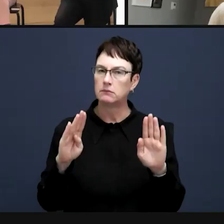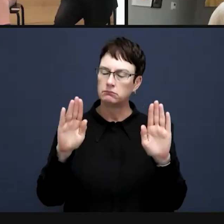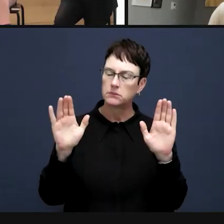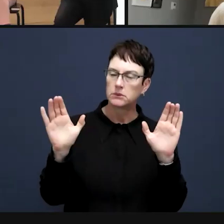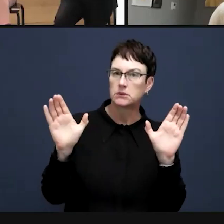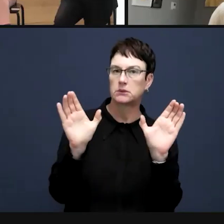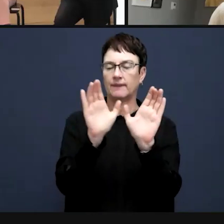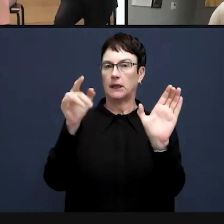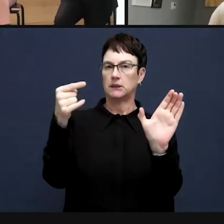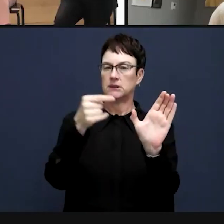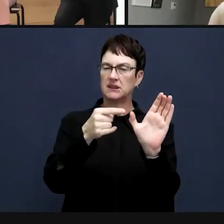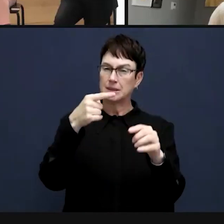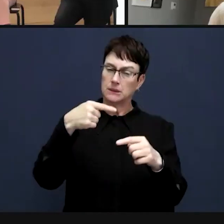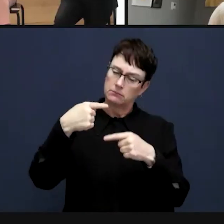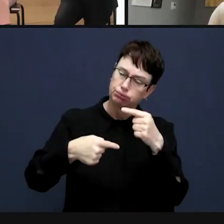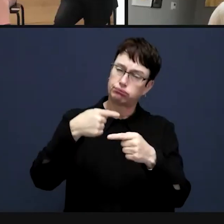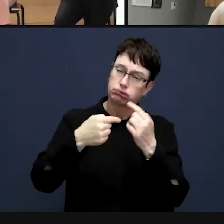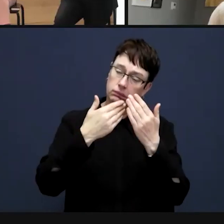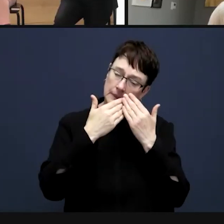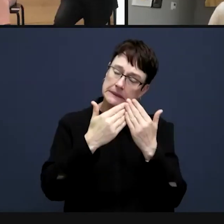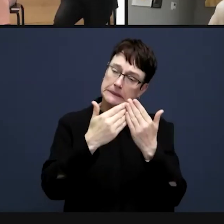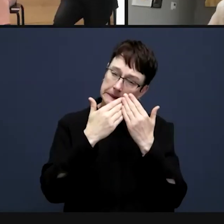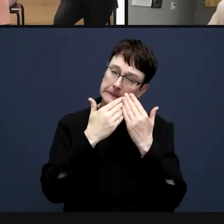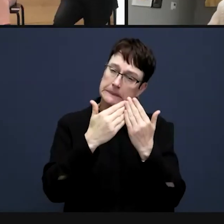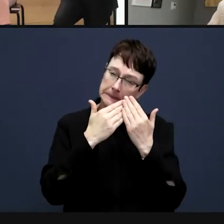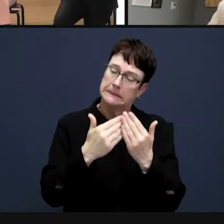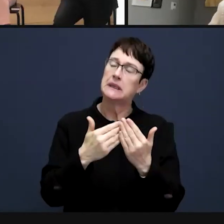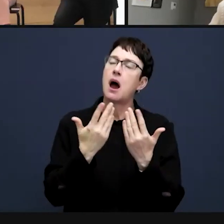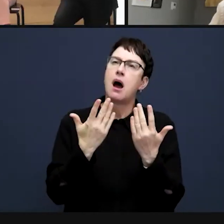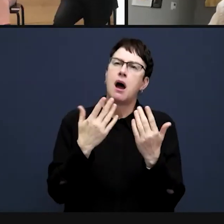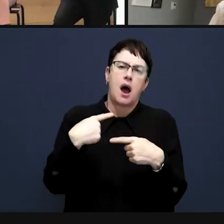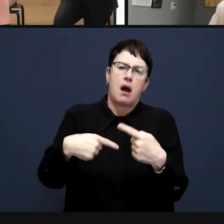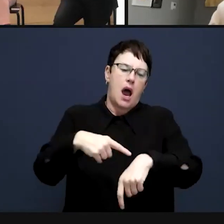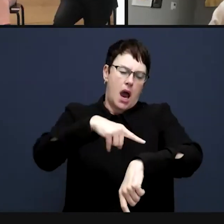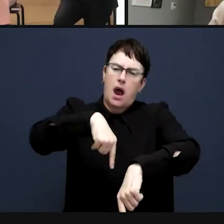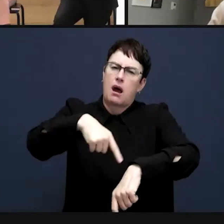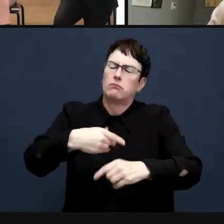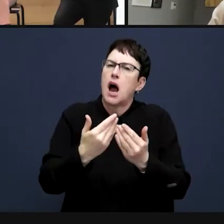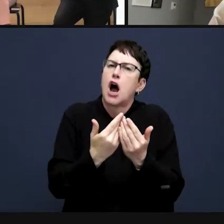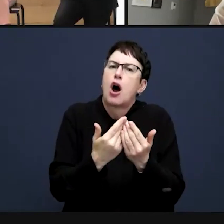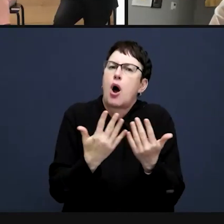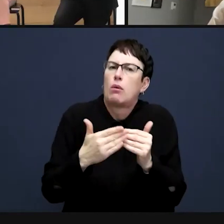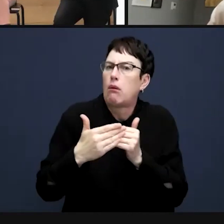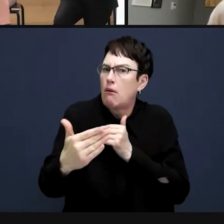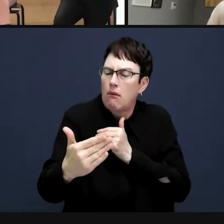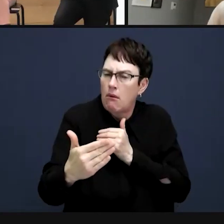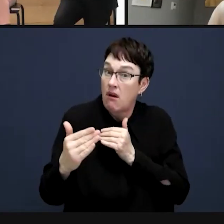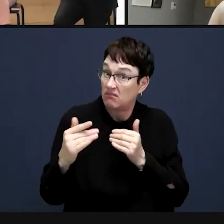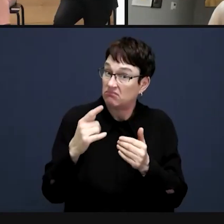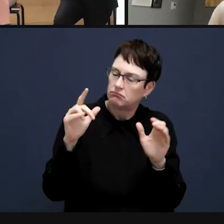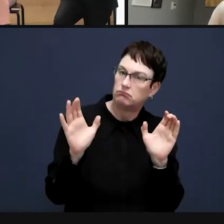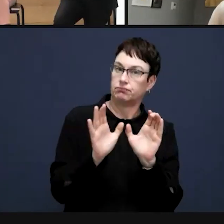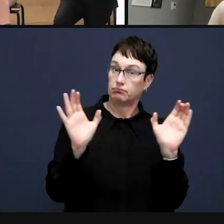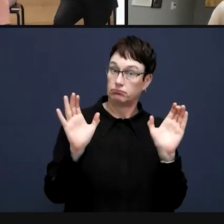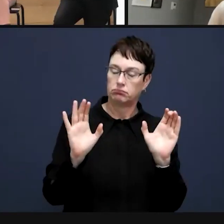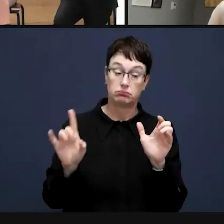is, if we will be member of the organization, if you have a career